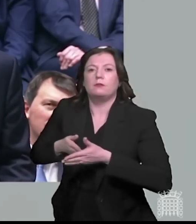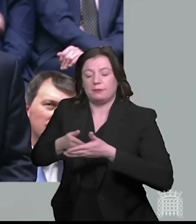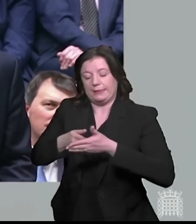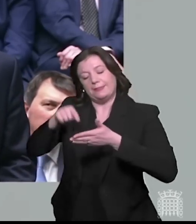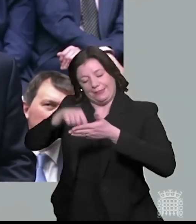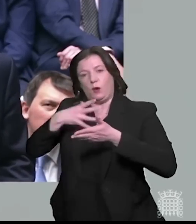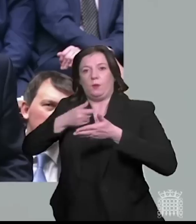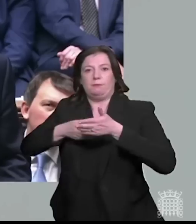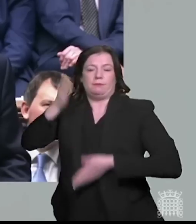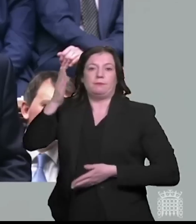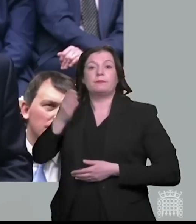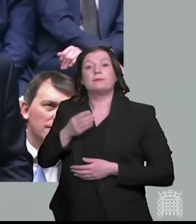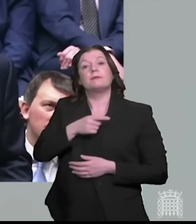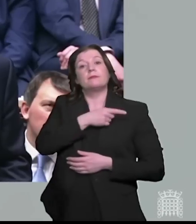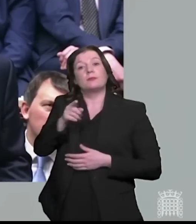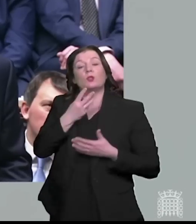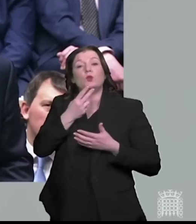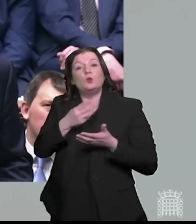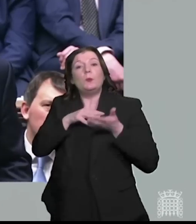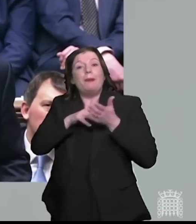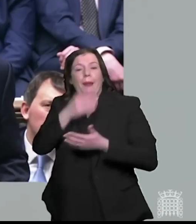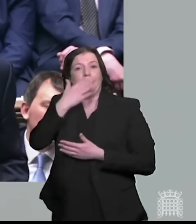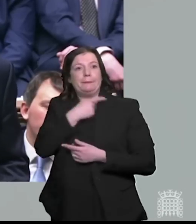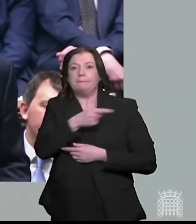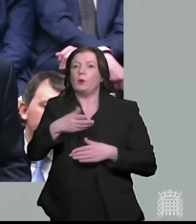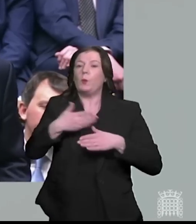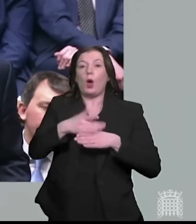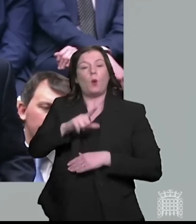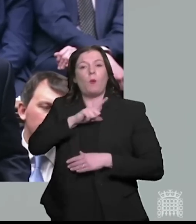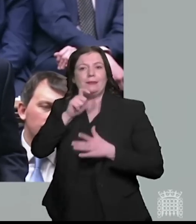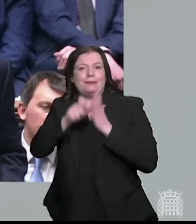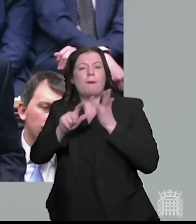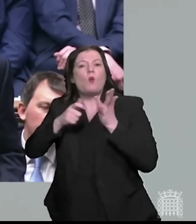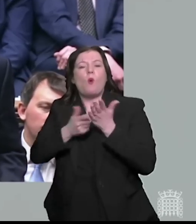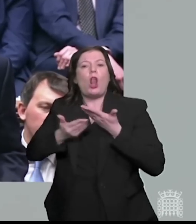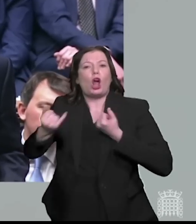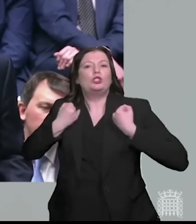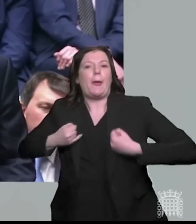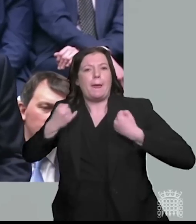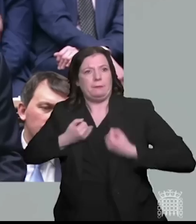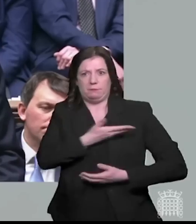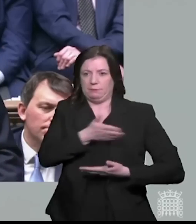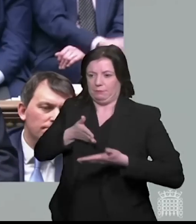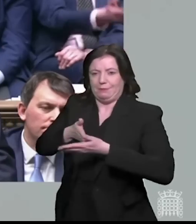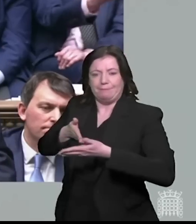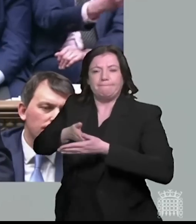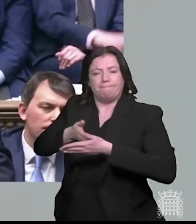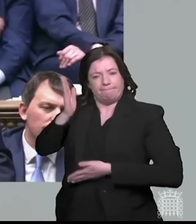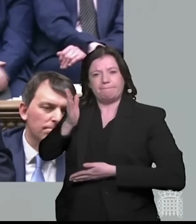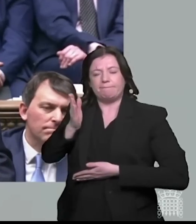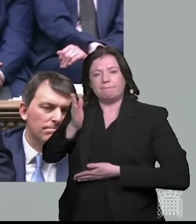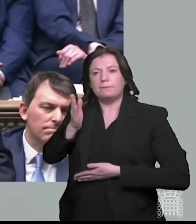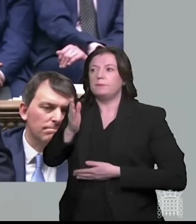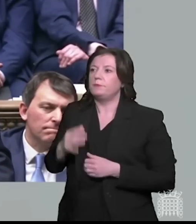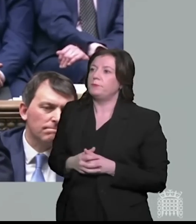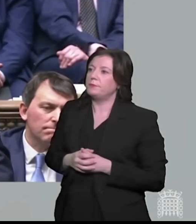over 2 million people who are inactive due to a disability or long-term sickness. Thanks to the reforms